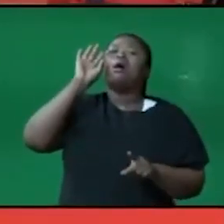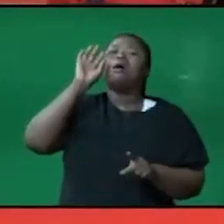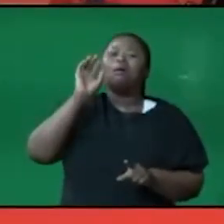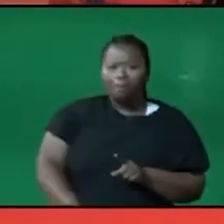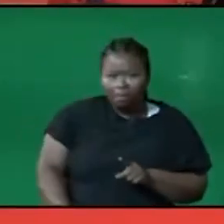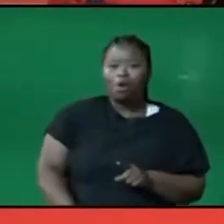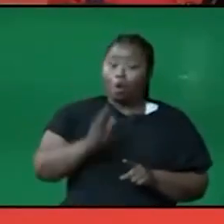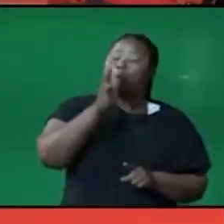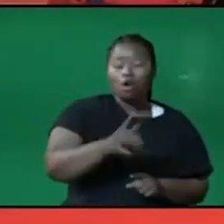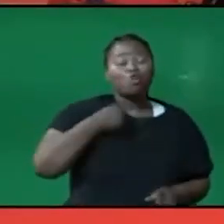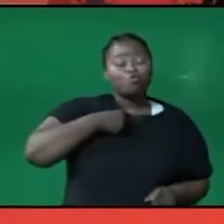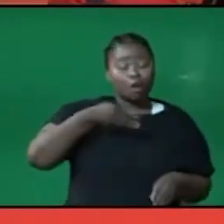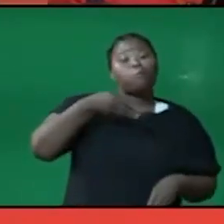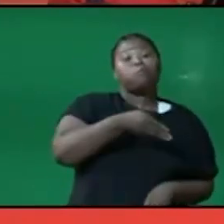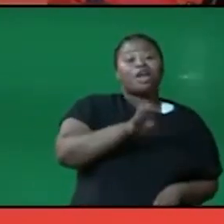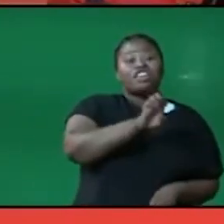senses, Skona.